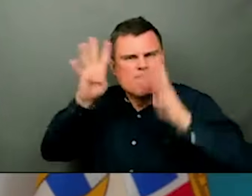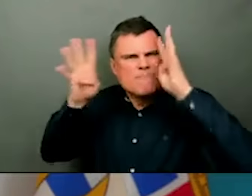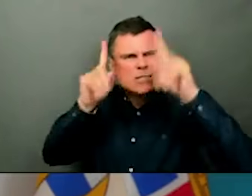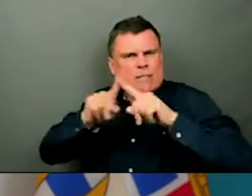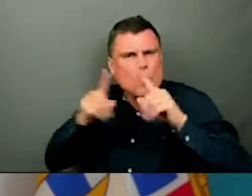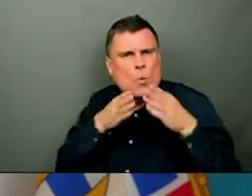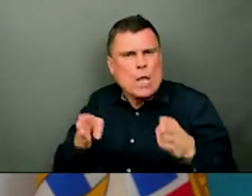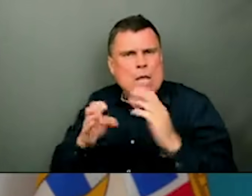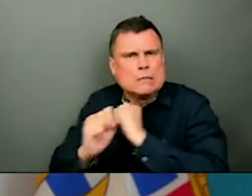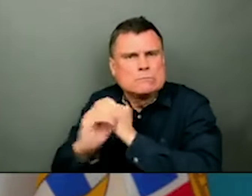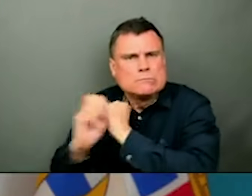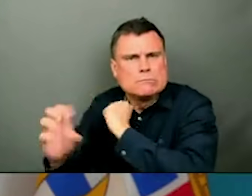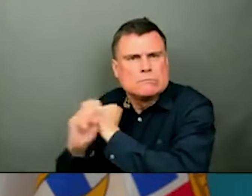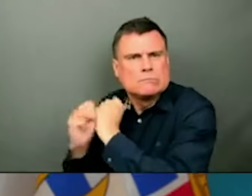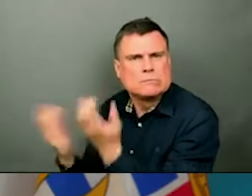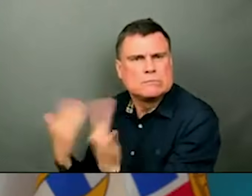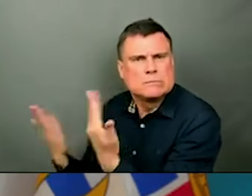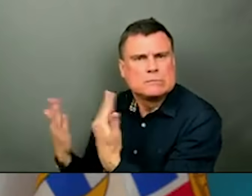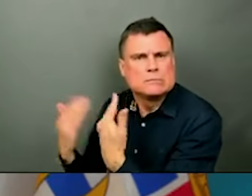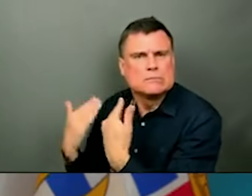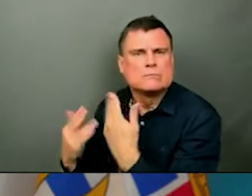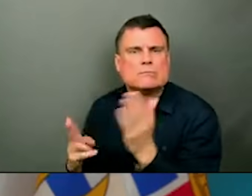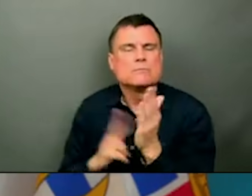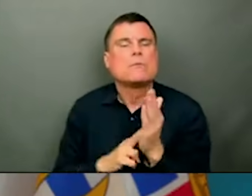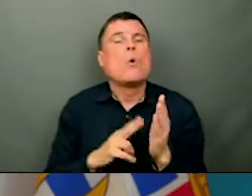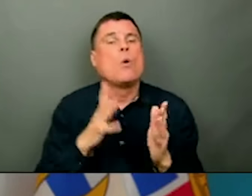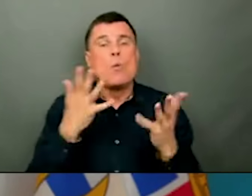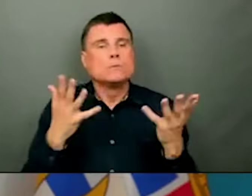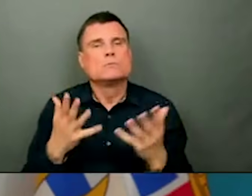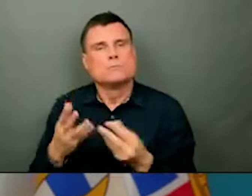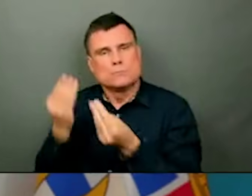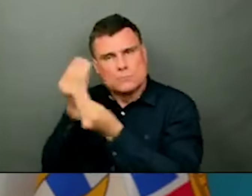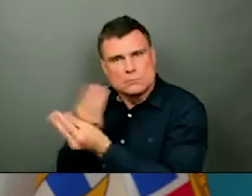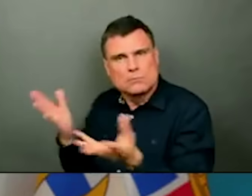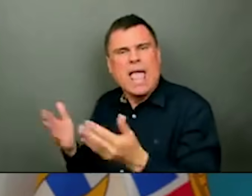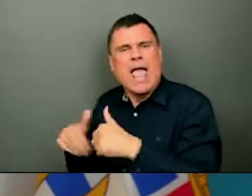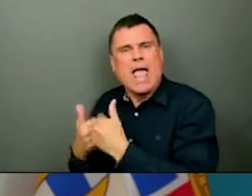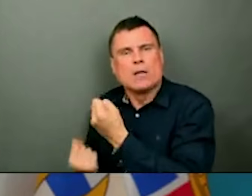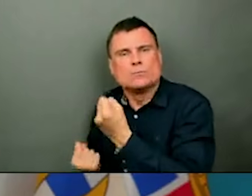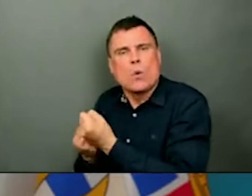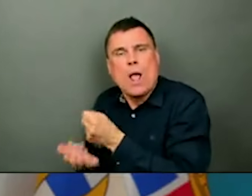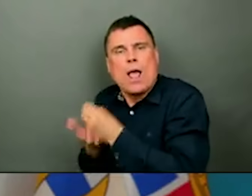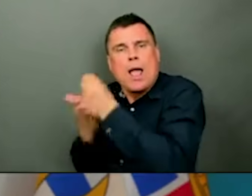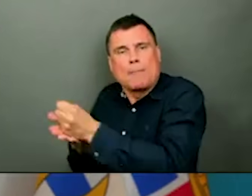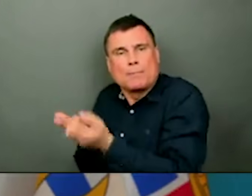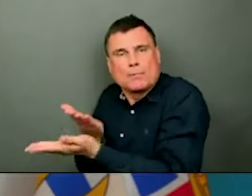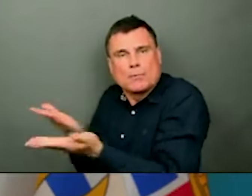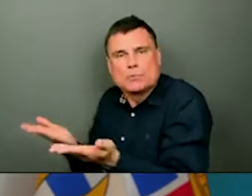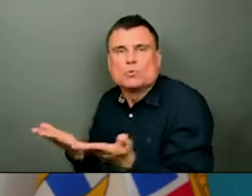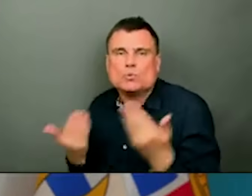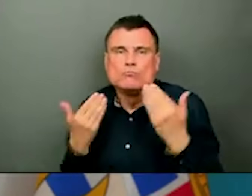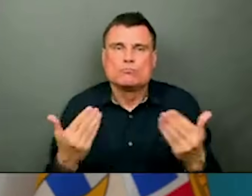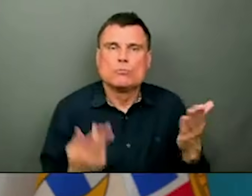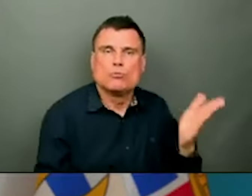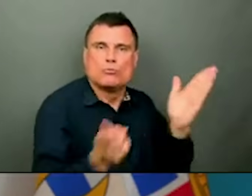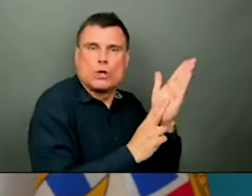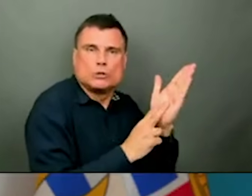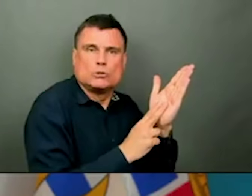information bulletin going out about supporting registrations, and this is building on the work that we've done with Gurdwaras and